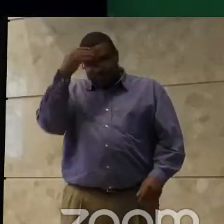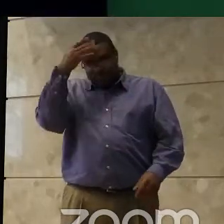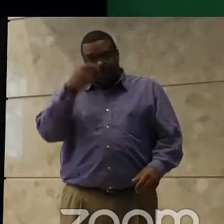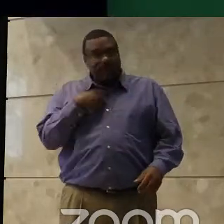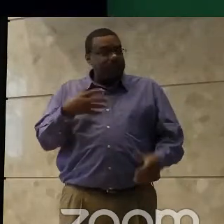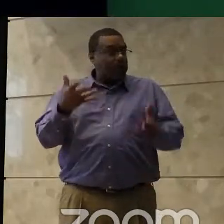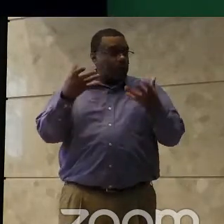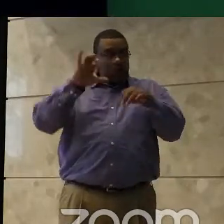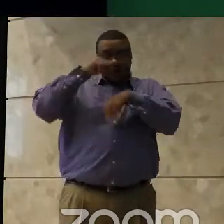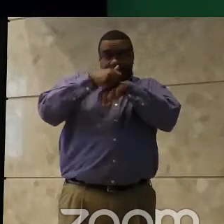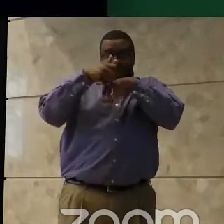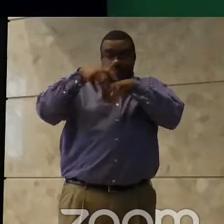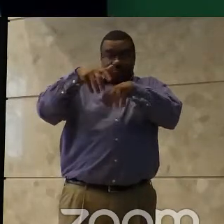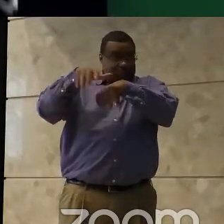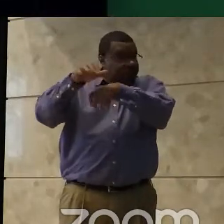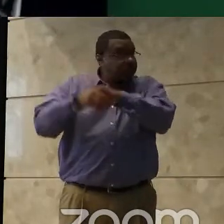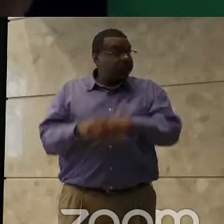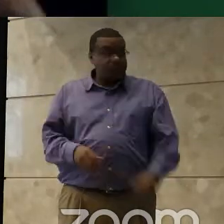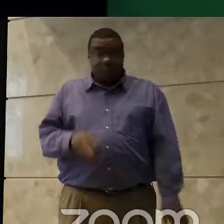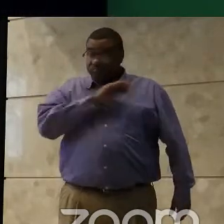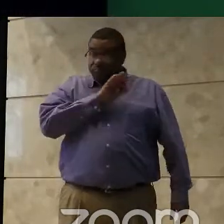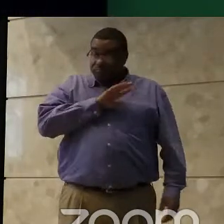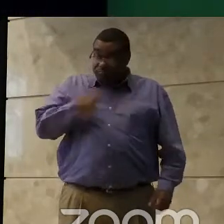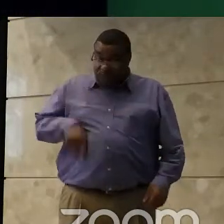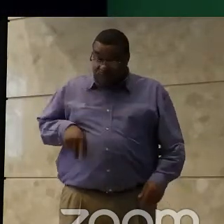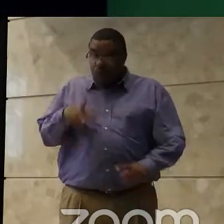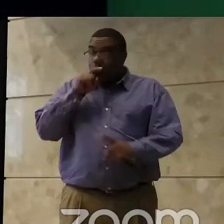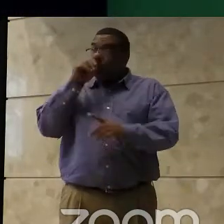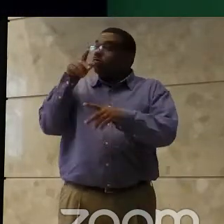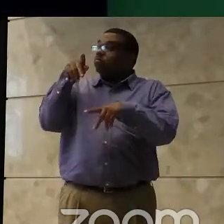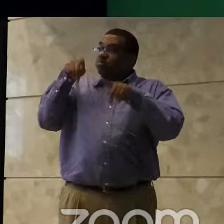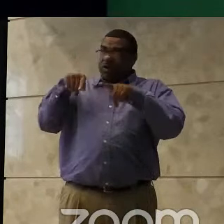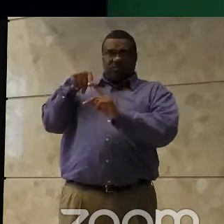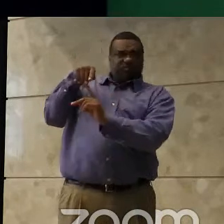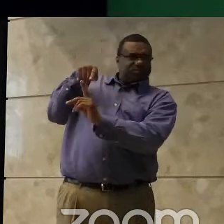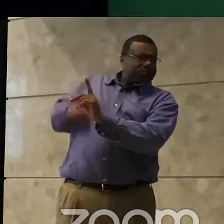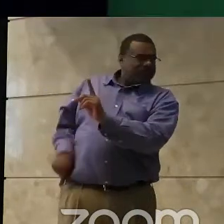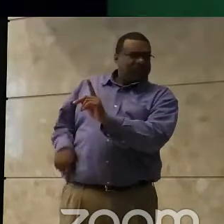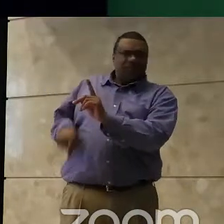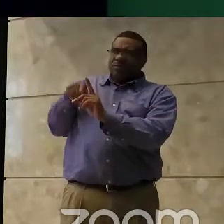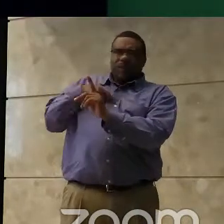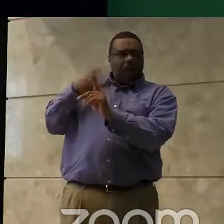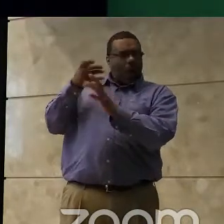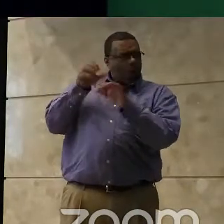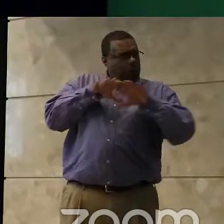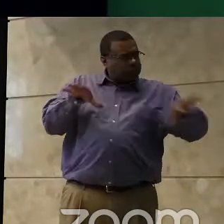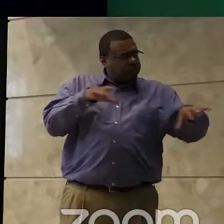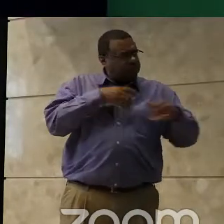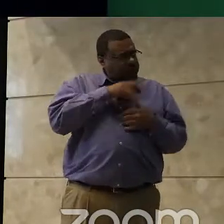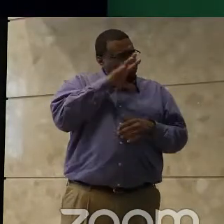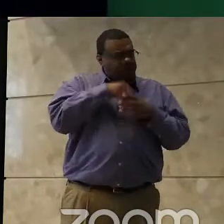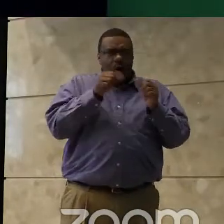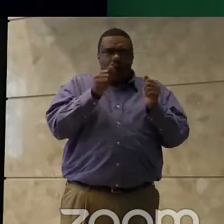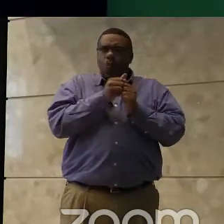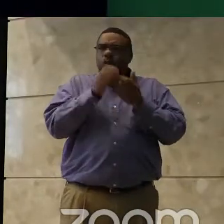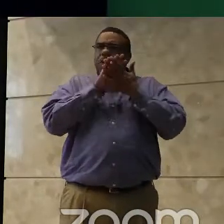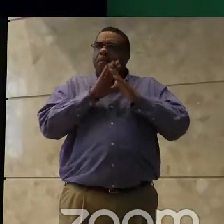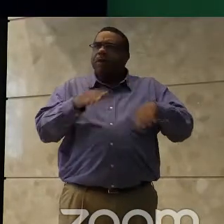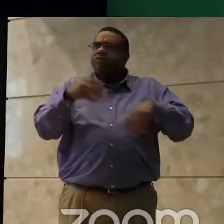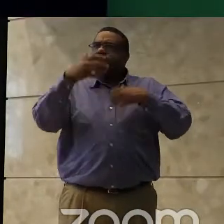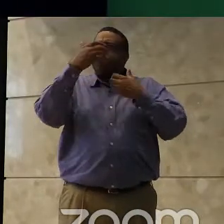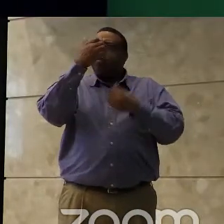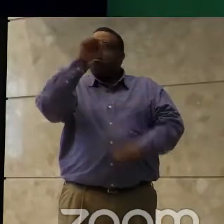Dr. King, Dr. Martin Luther King, who is that man, Dr. Martin, at the lectern? And he said, I want the children to be involved in this peaceful